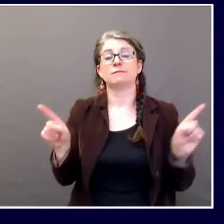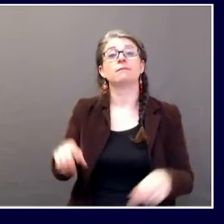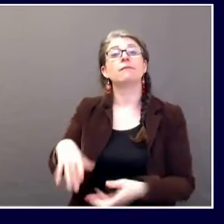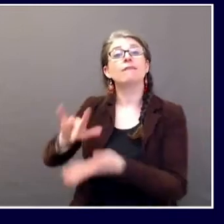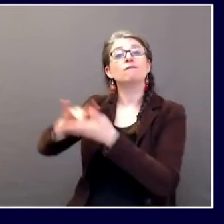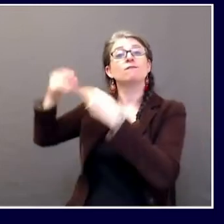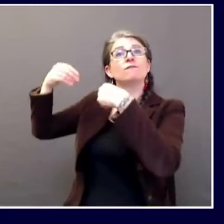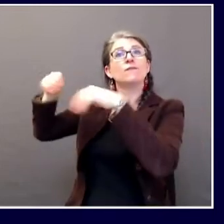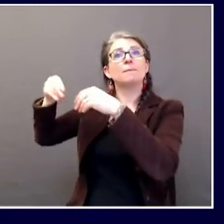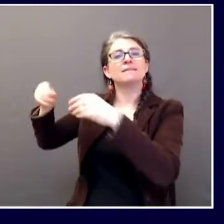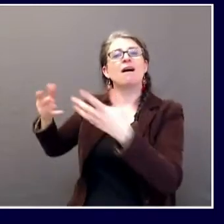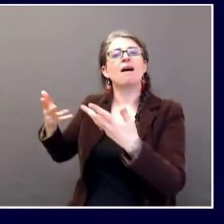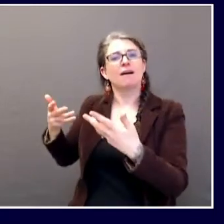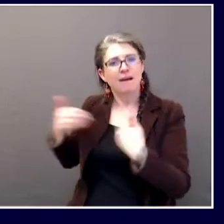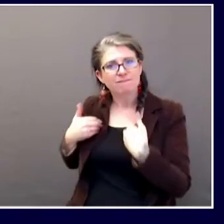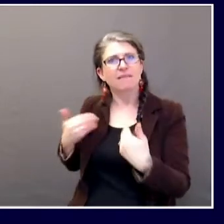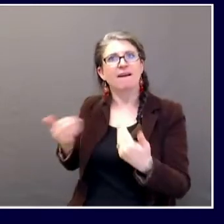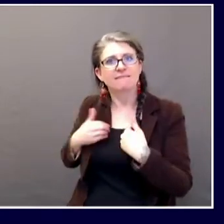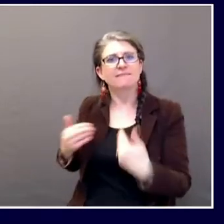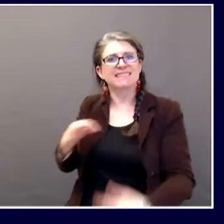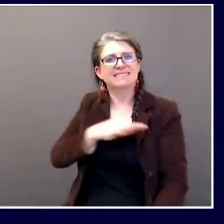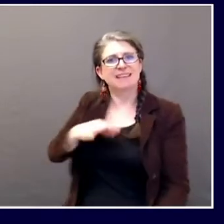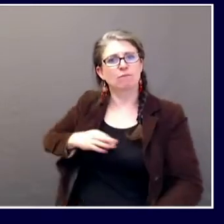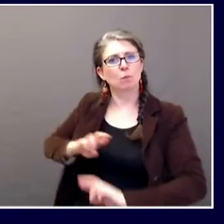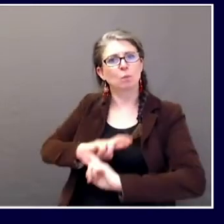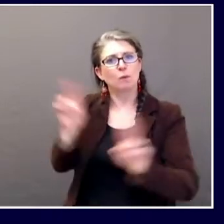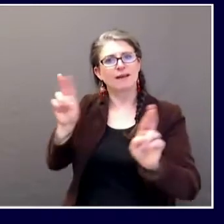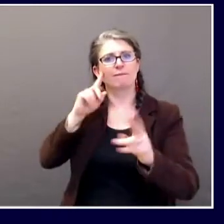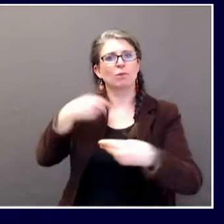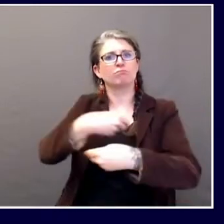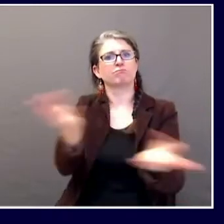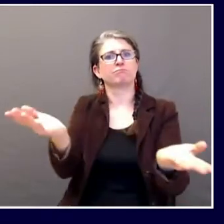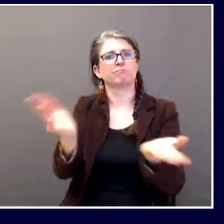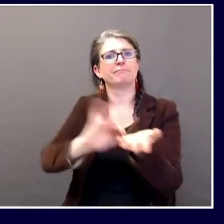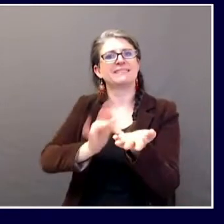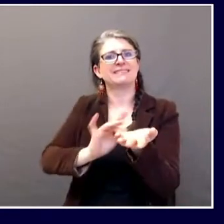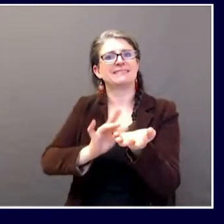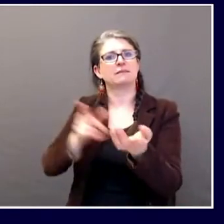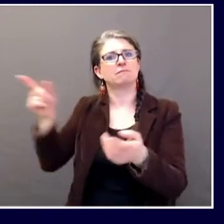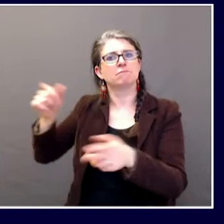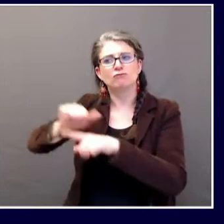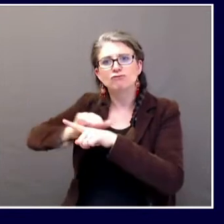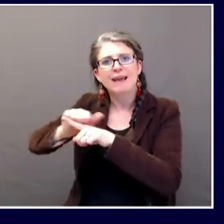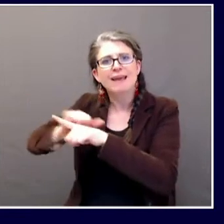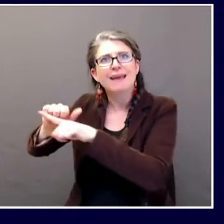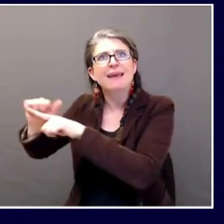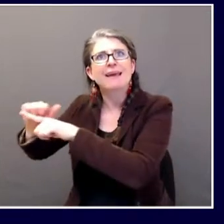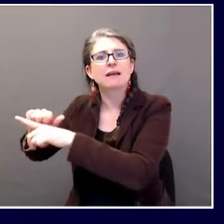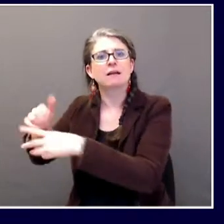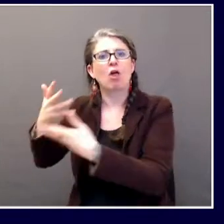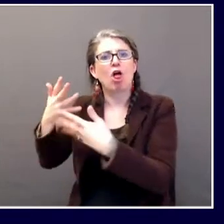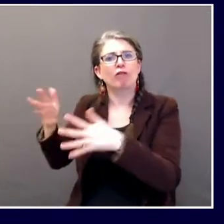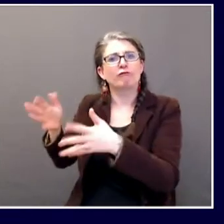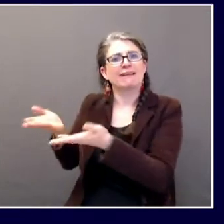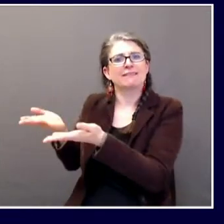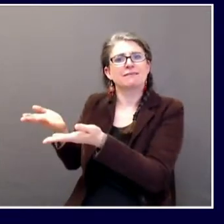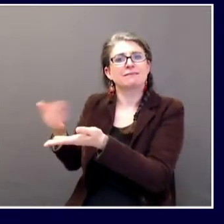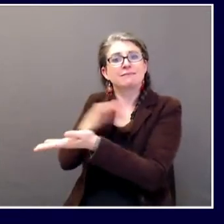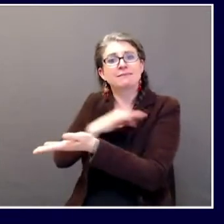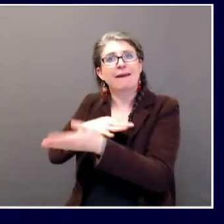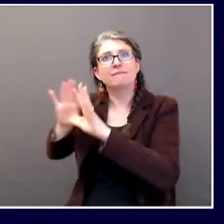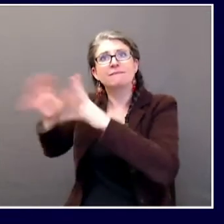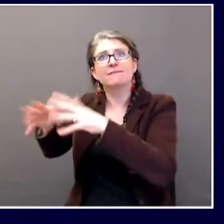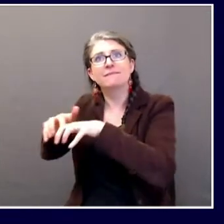staff that were ready to go, that were not otherwise committed to pharmacy operations in the way that Walgreens and CVS may have been.